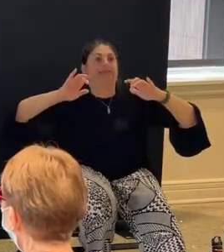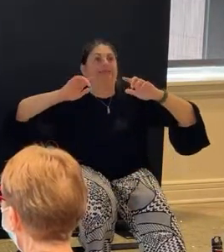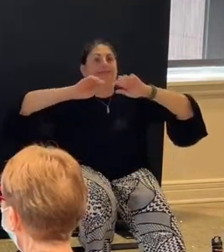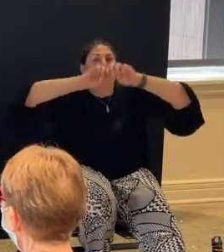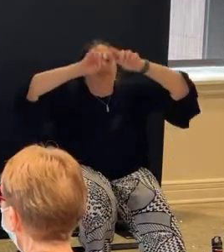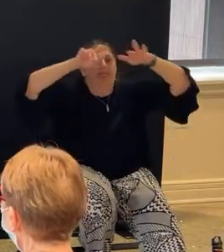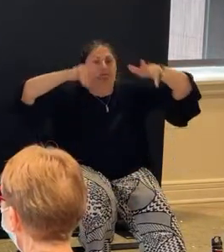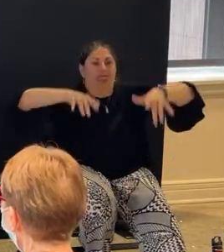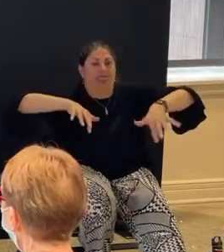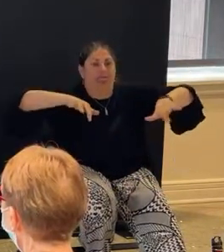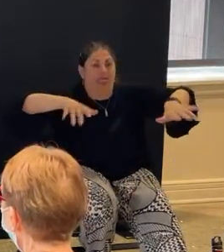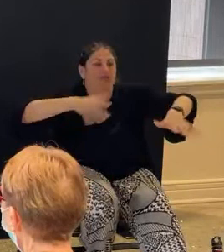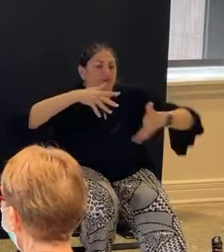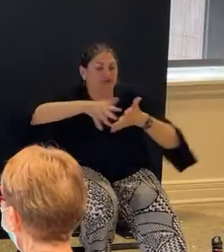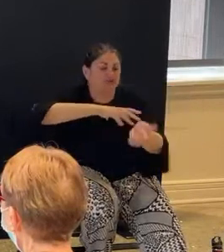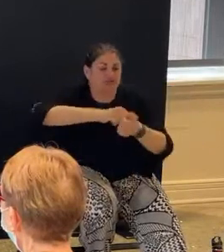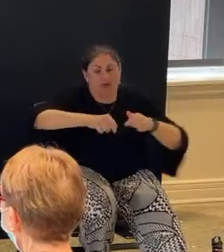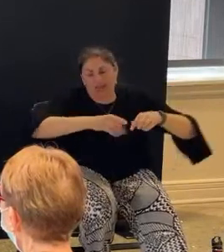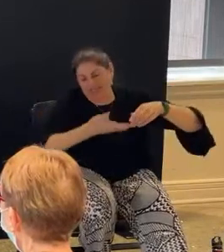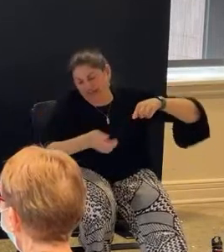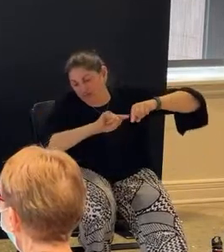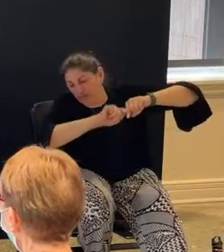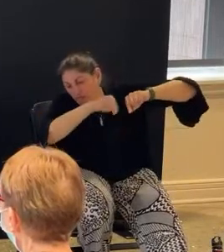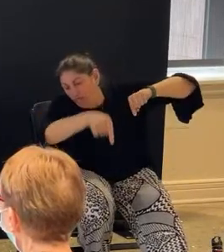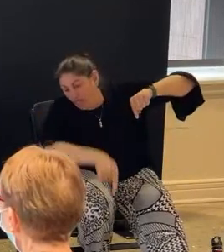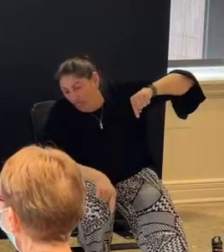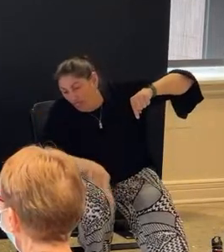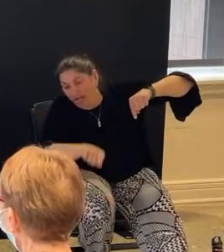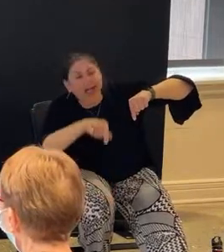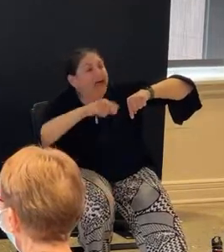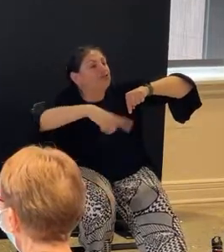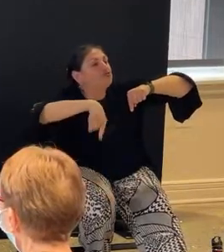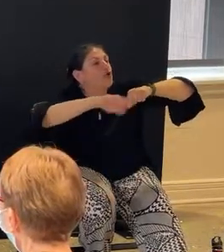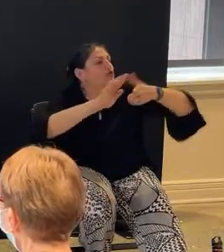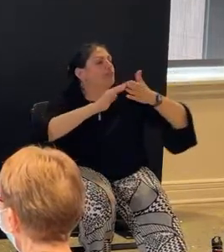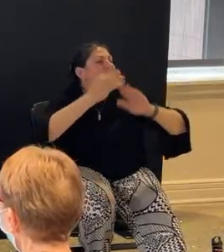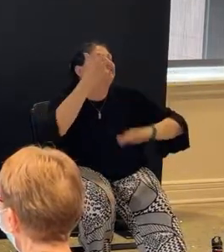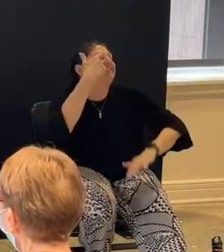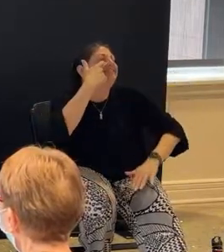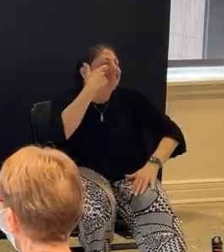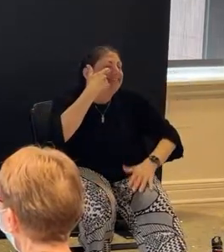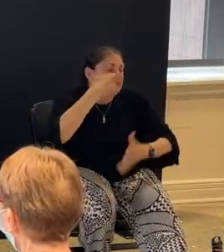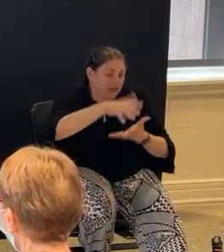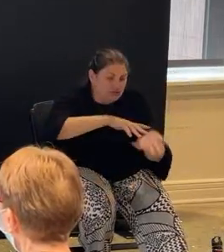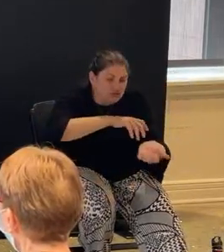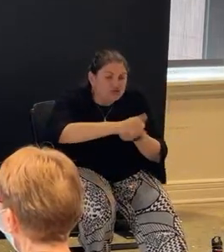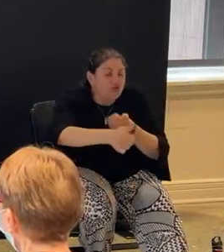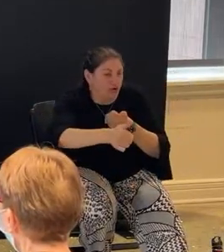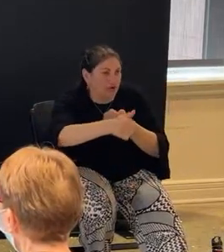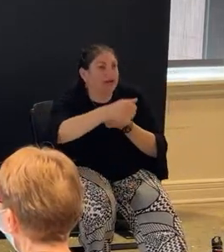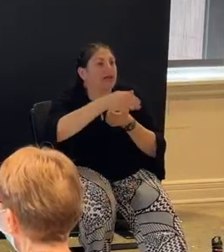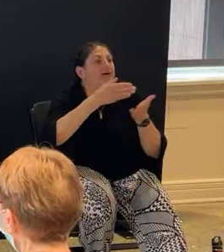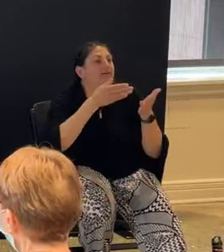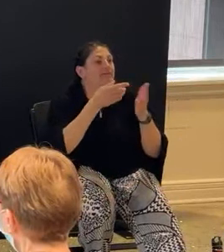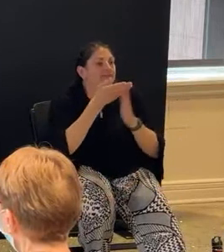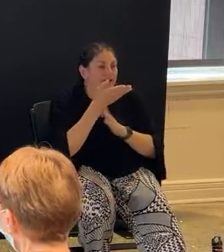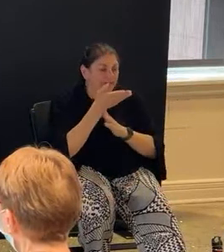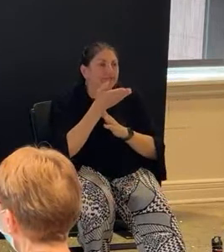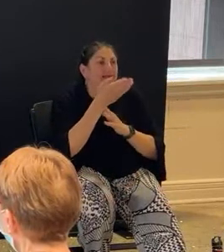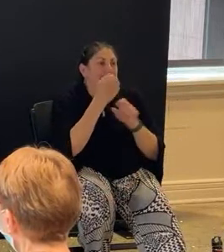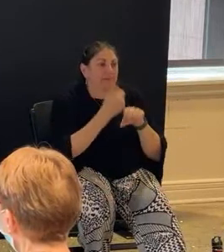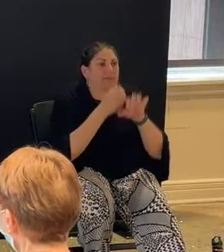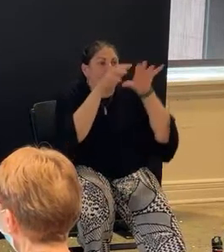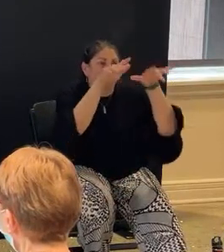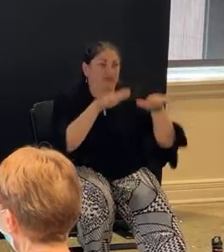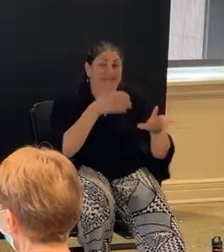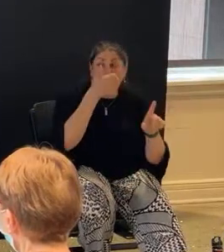more downstream devastation. And these were communities that had just gotten hammered by the eruption itself. And